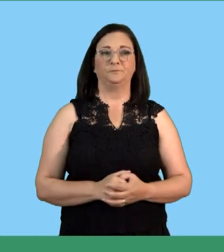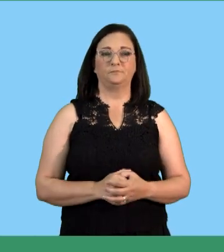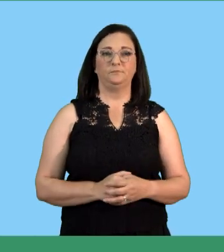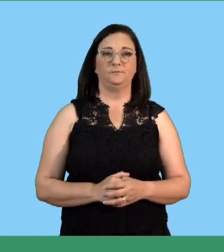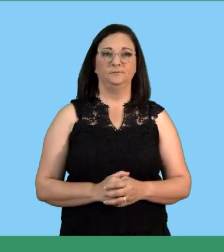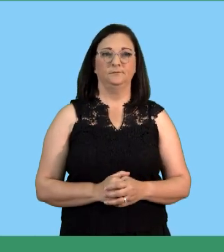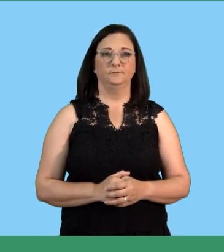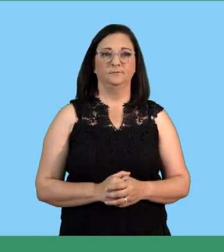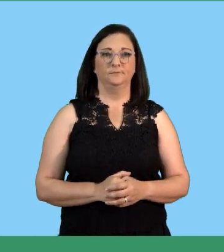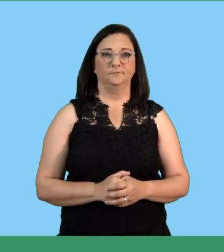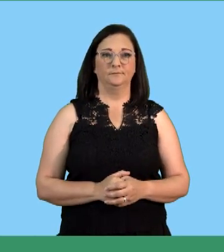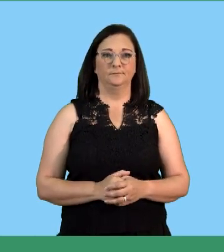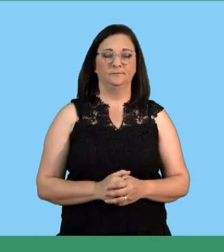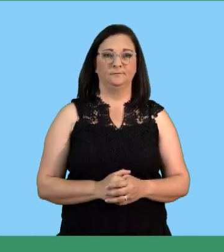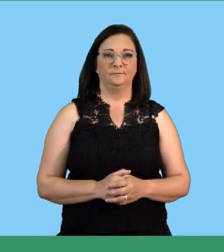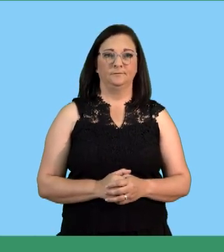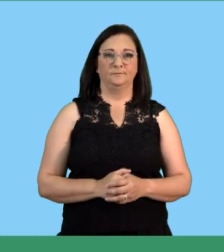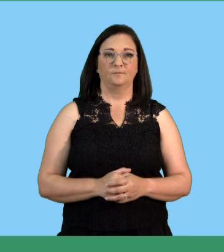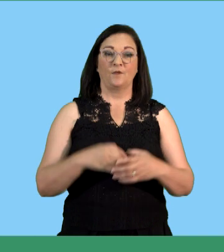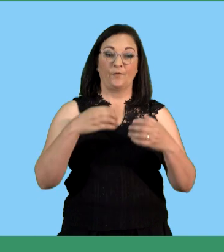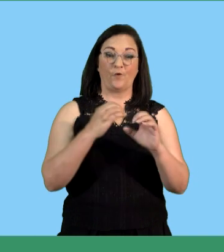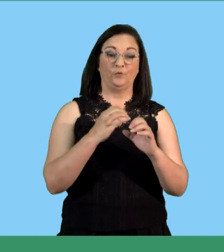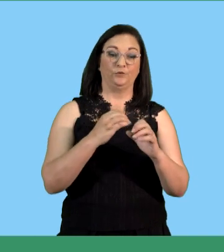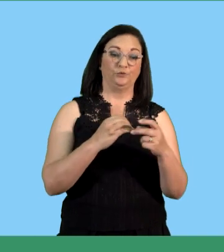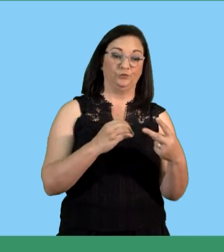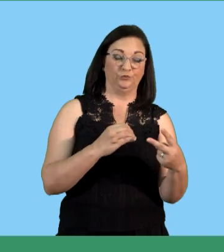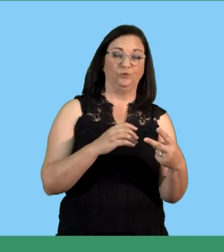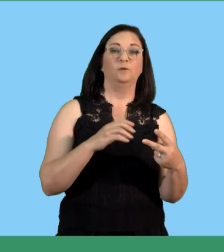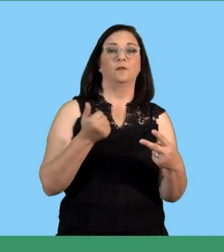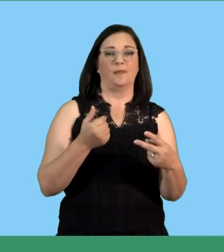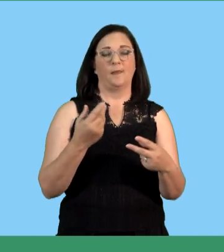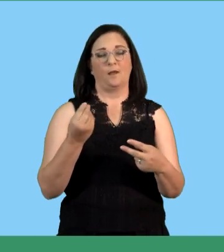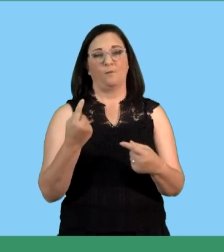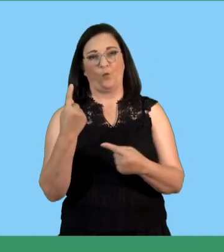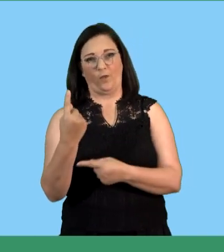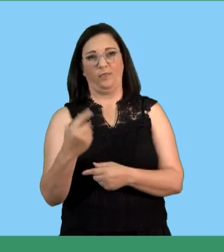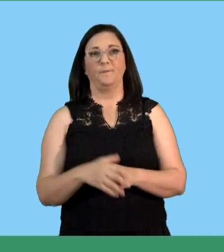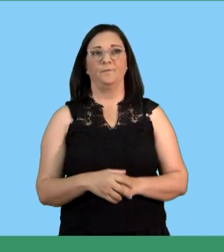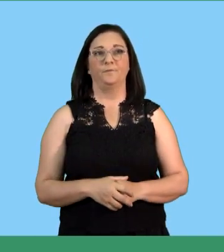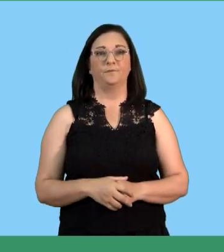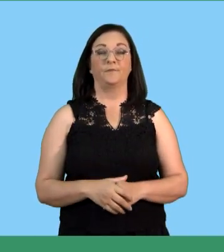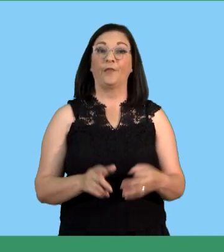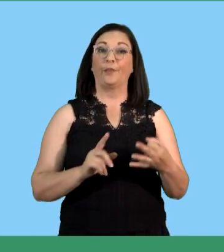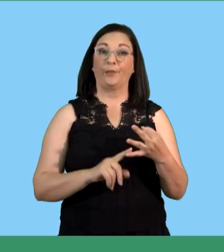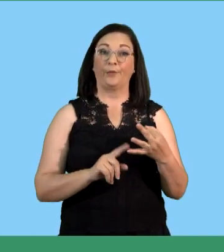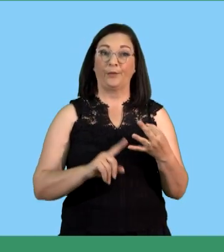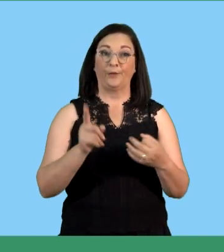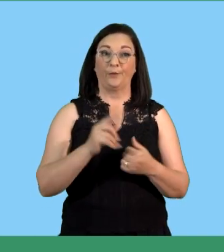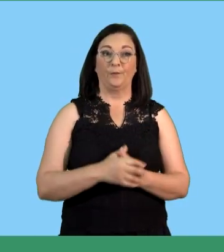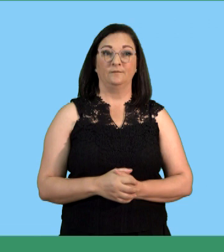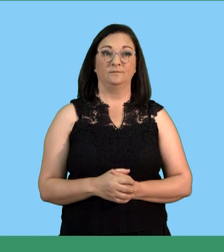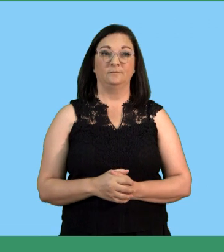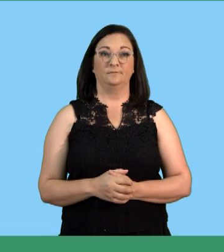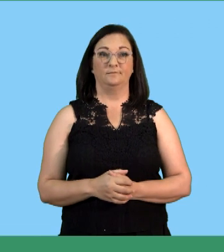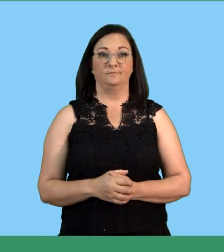this is our focus area number 2. This is focus area number 1, number 2. Thirdly, you should be able